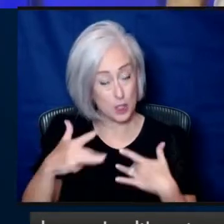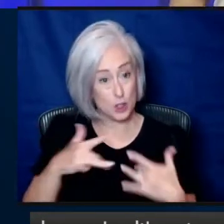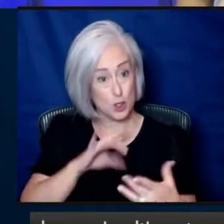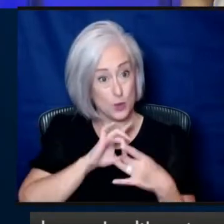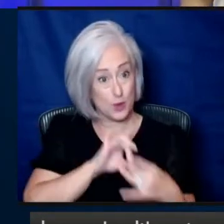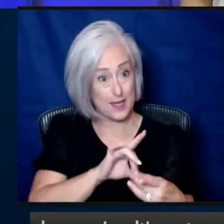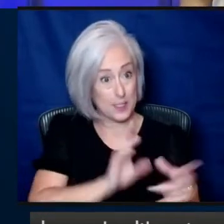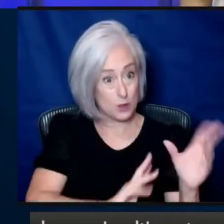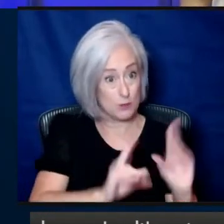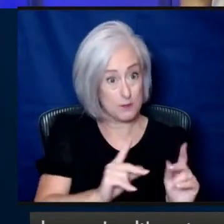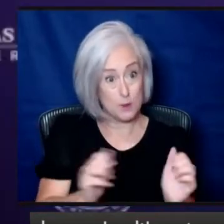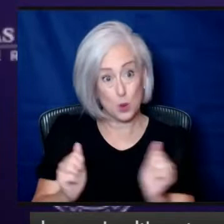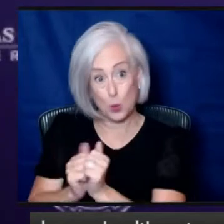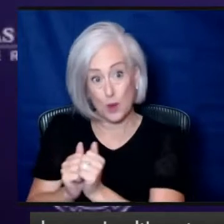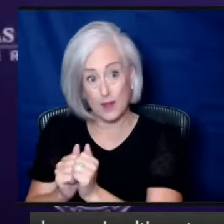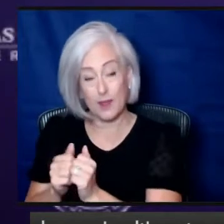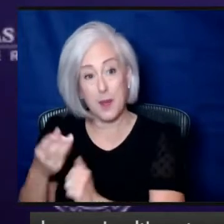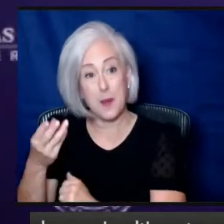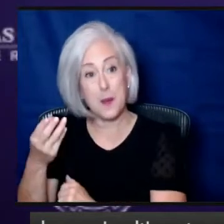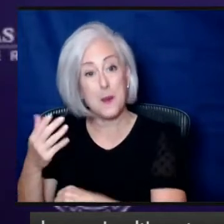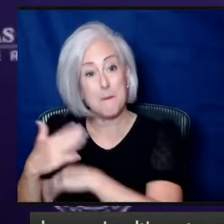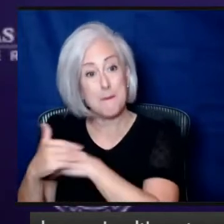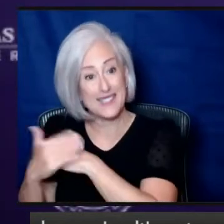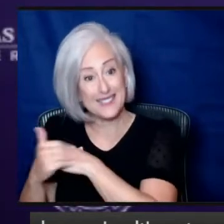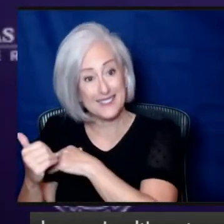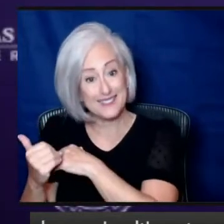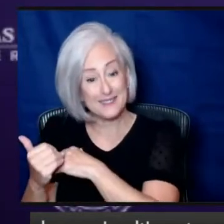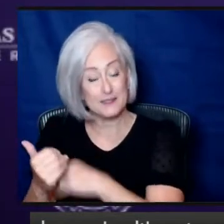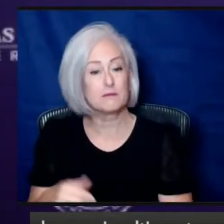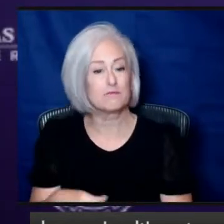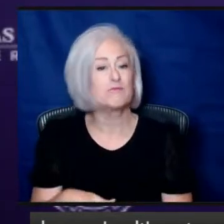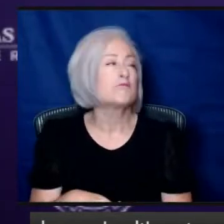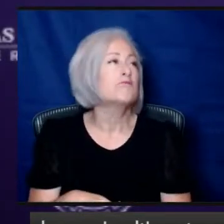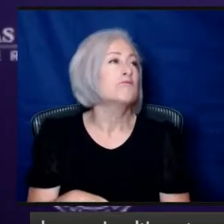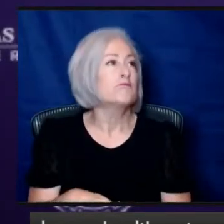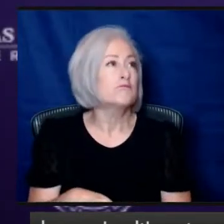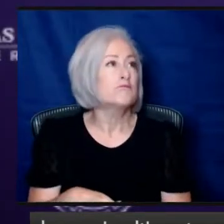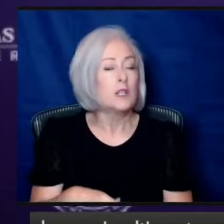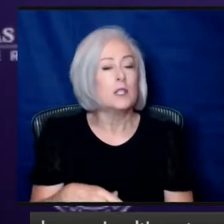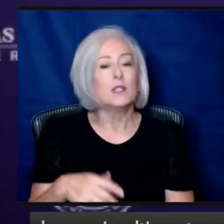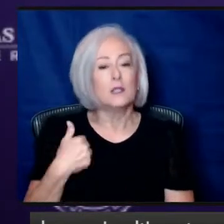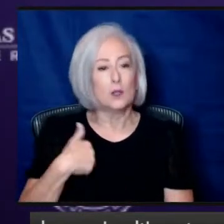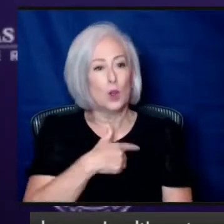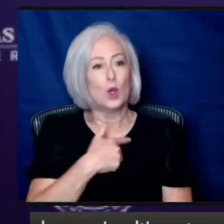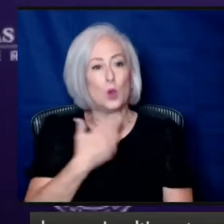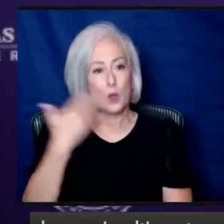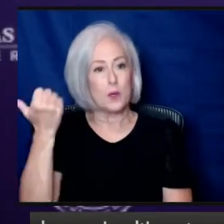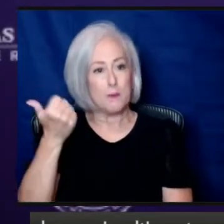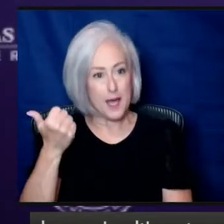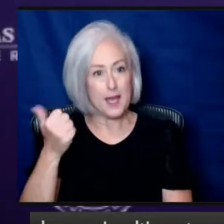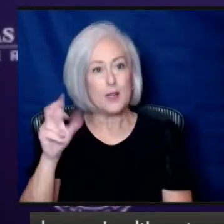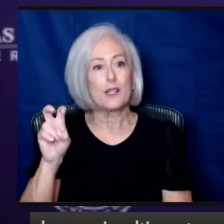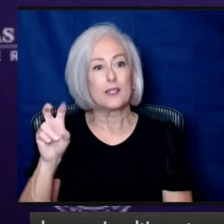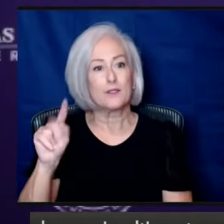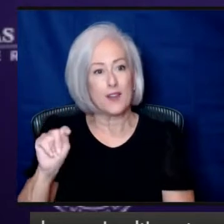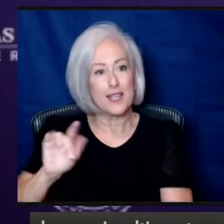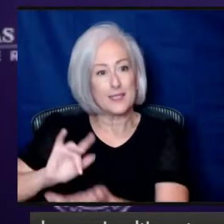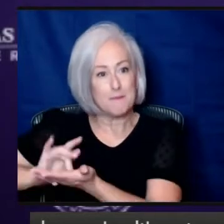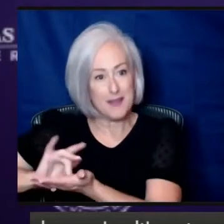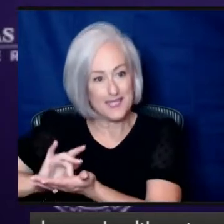pets? It certainly does. I think we've gotten so much better in veterinary medicine and human medicine about